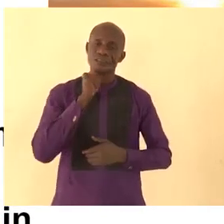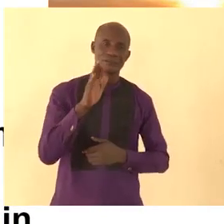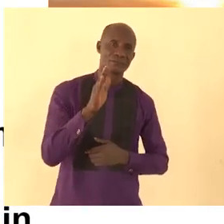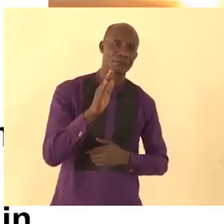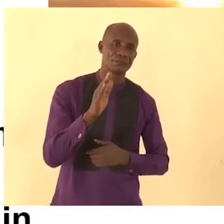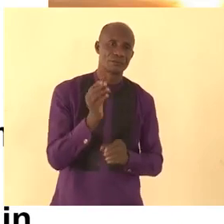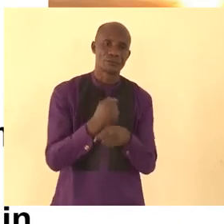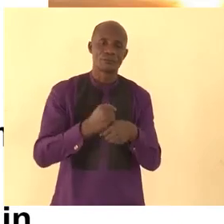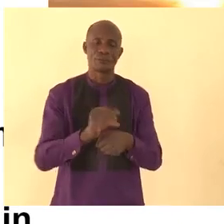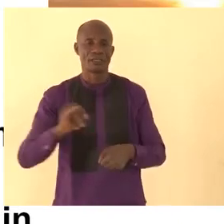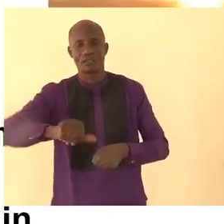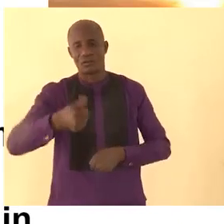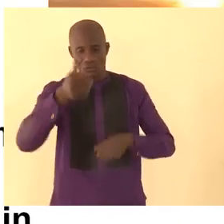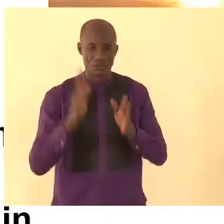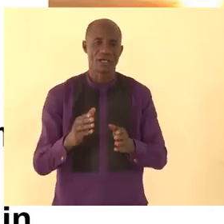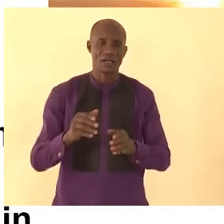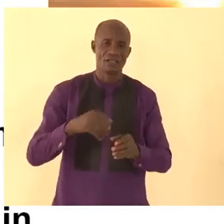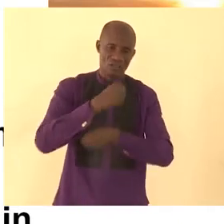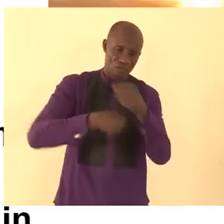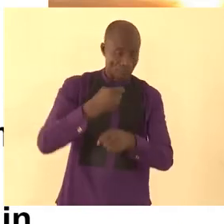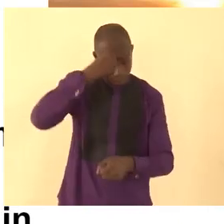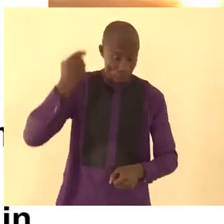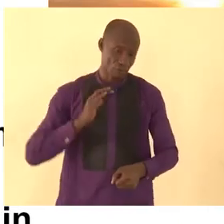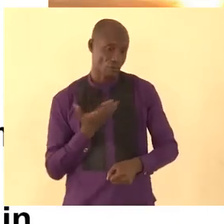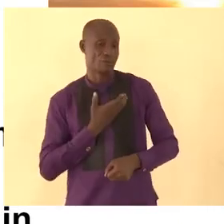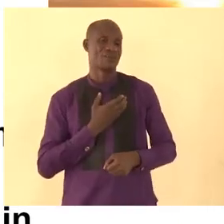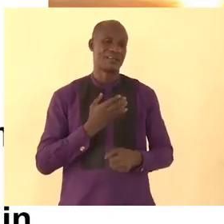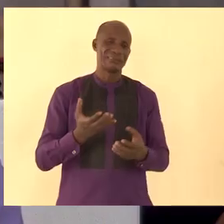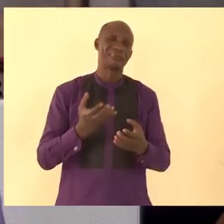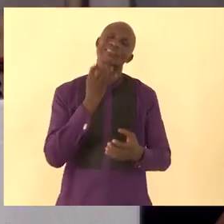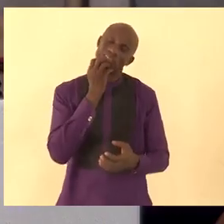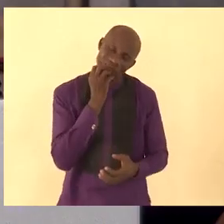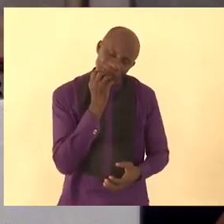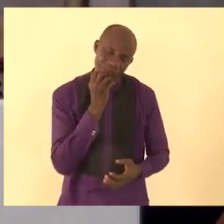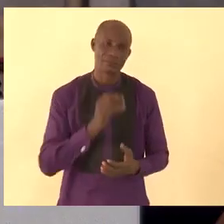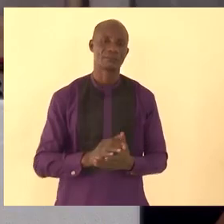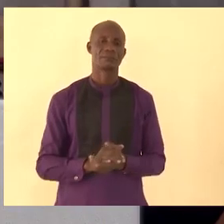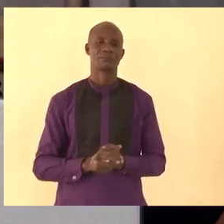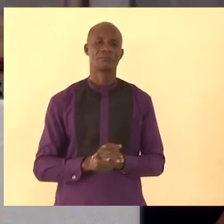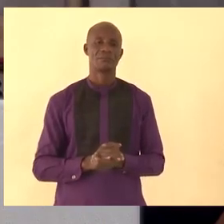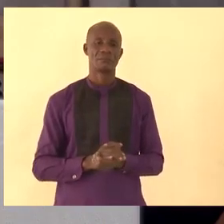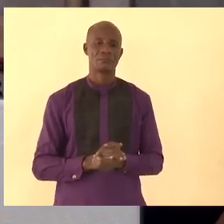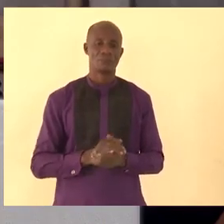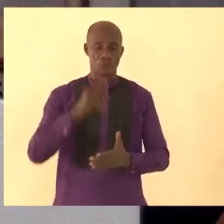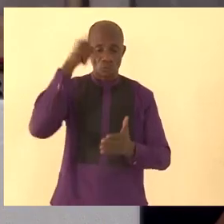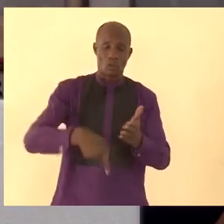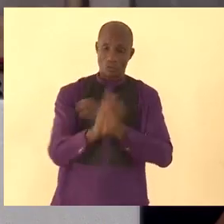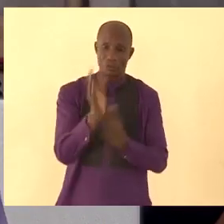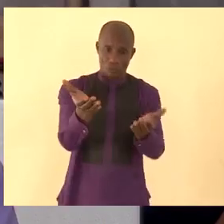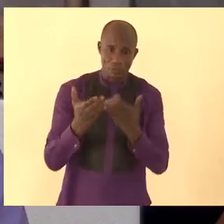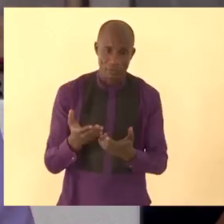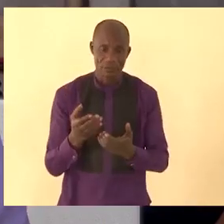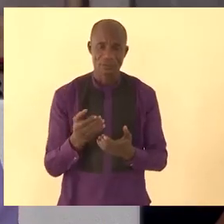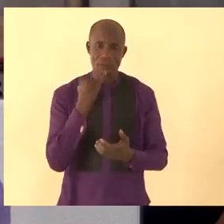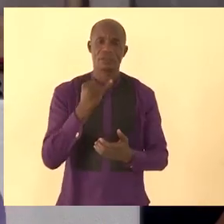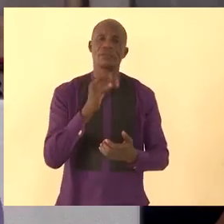Not making others suffer for our own selfish gains. What God wants is that